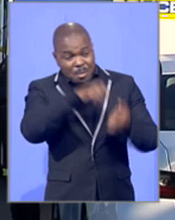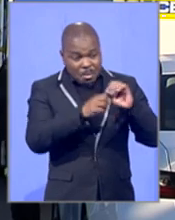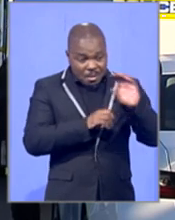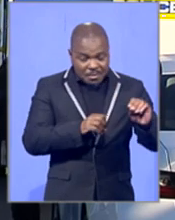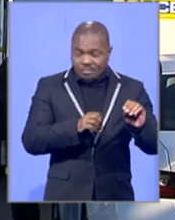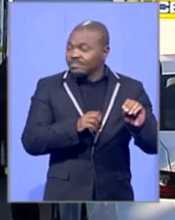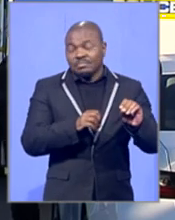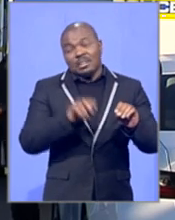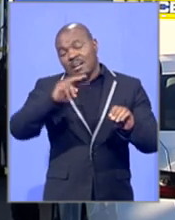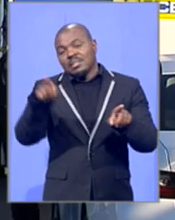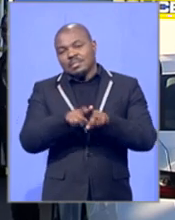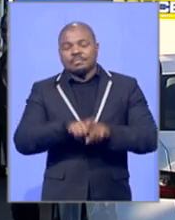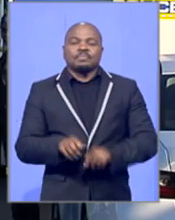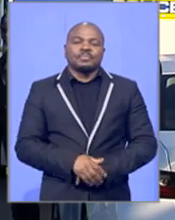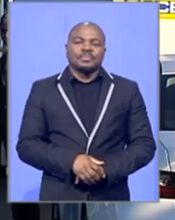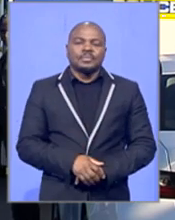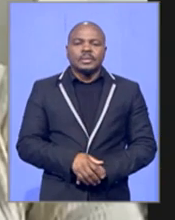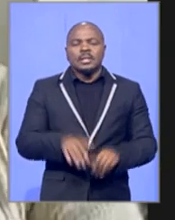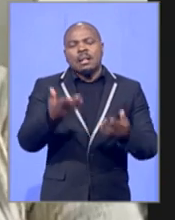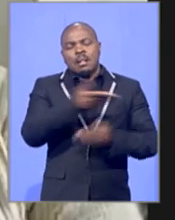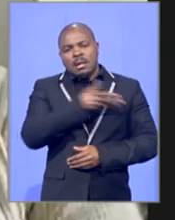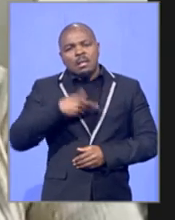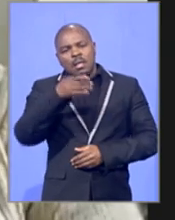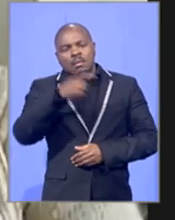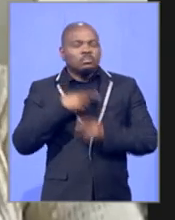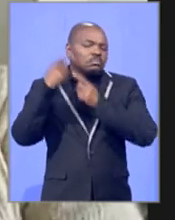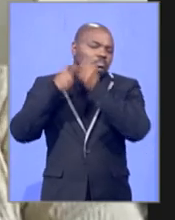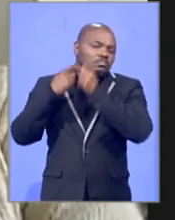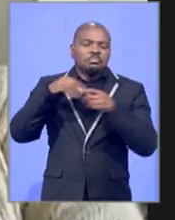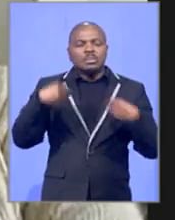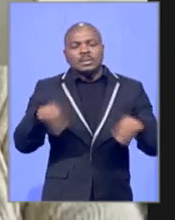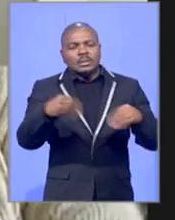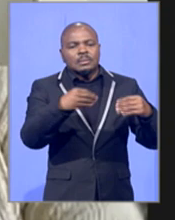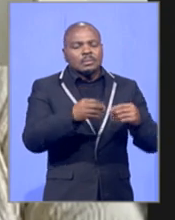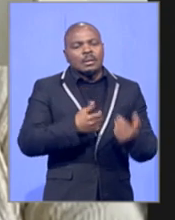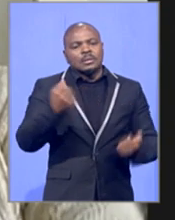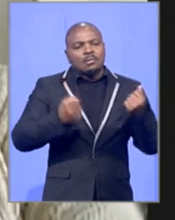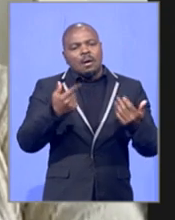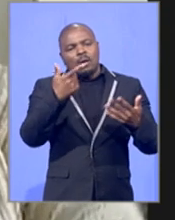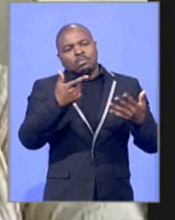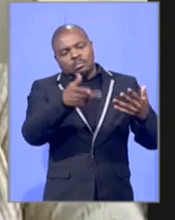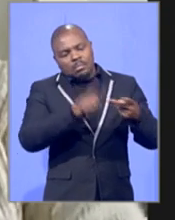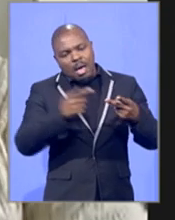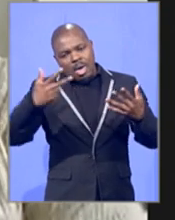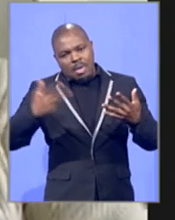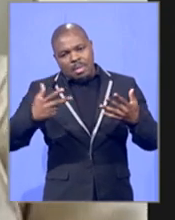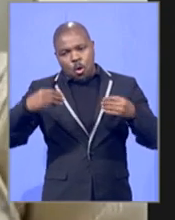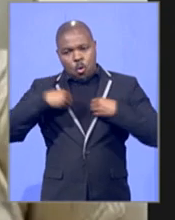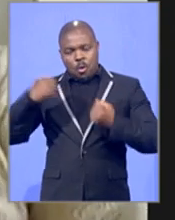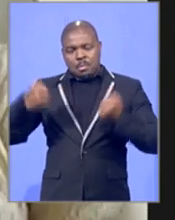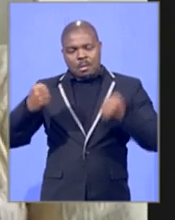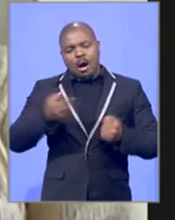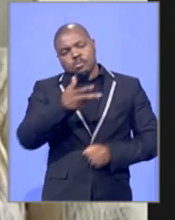Ladies were sitting in a hair salon. There were seven cars and the eighth car was belonged to the owner, who was also a lady. Those